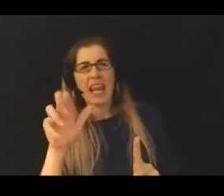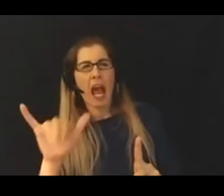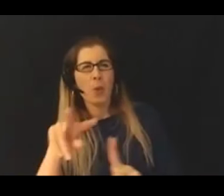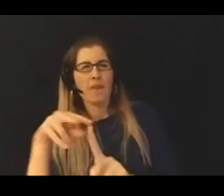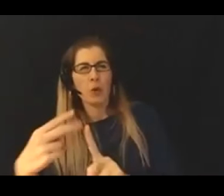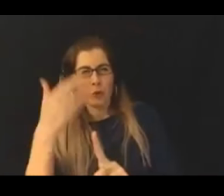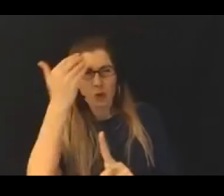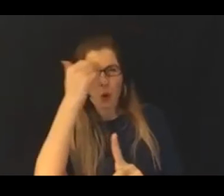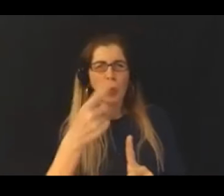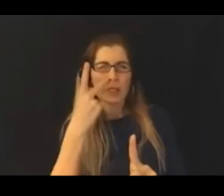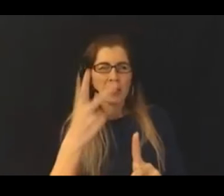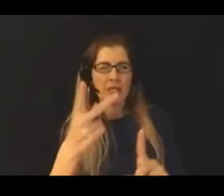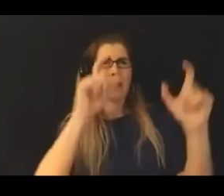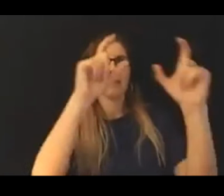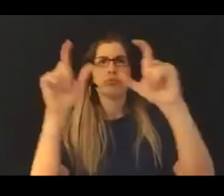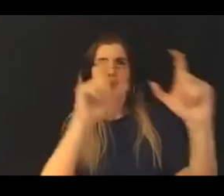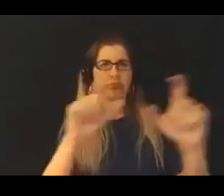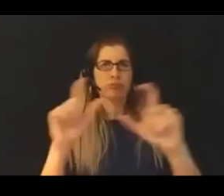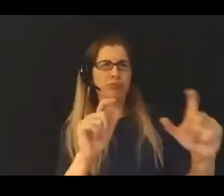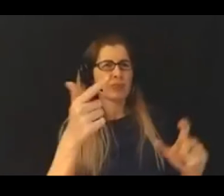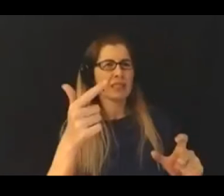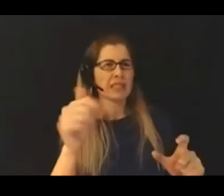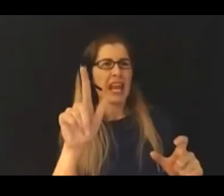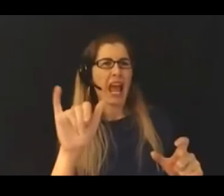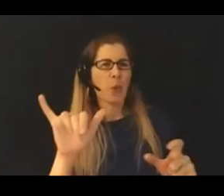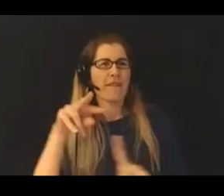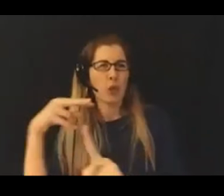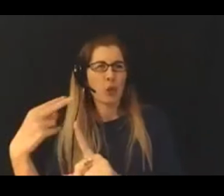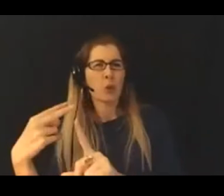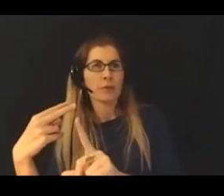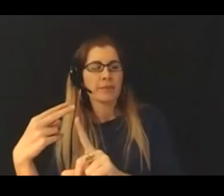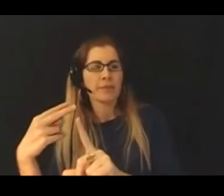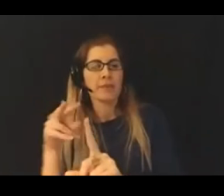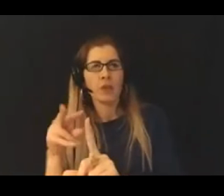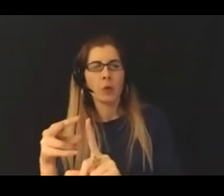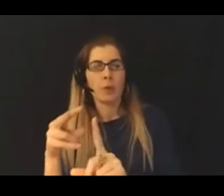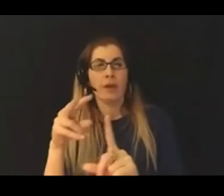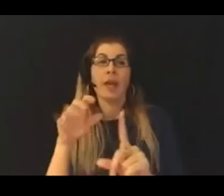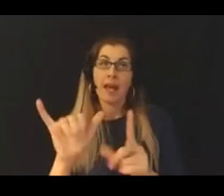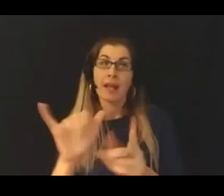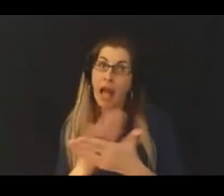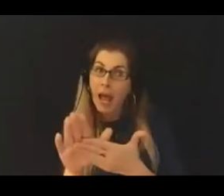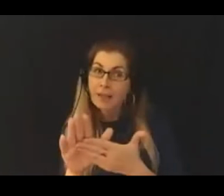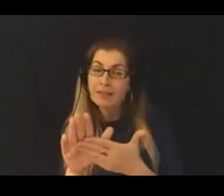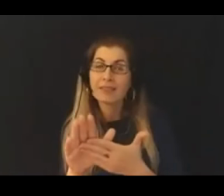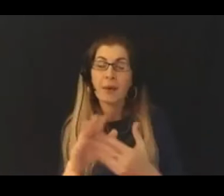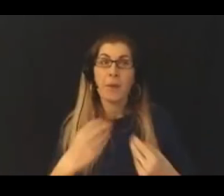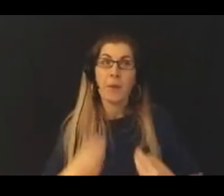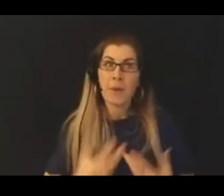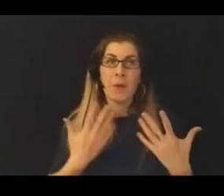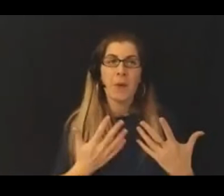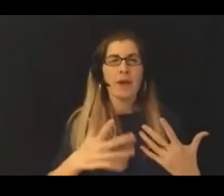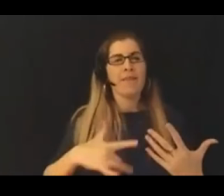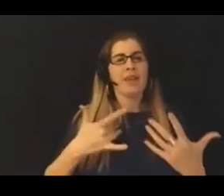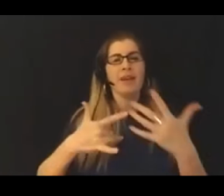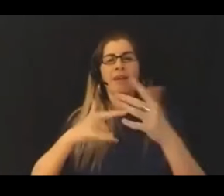little boxes of people. It's like a little gallery, right? And that can be really nice and joyful when we're moving together